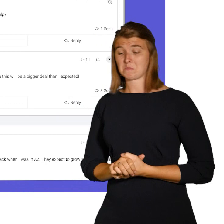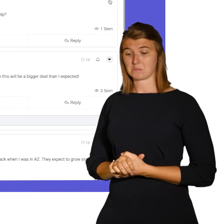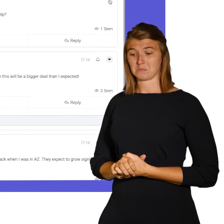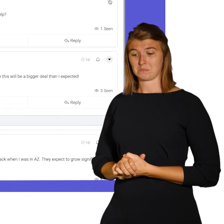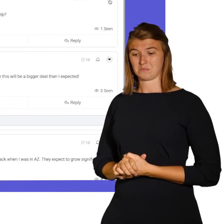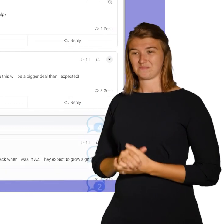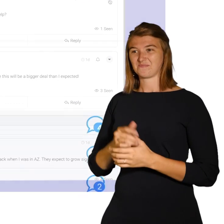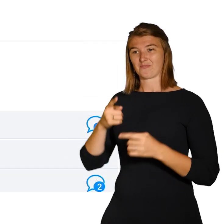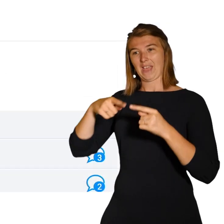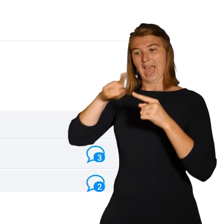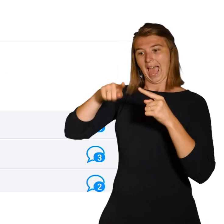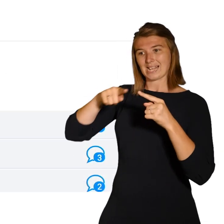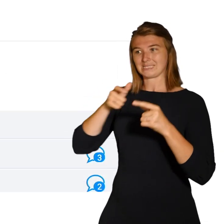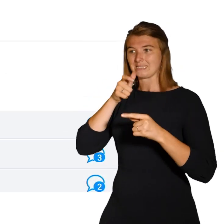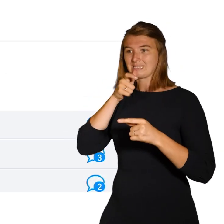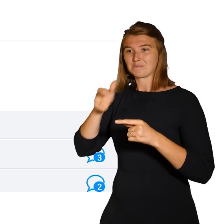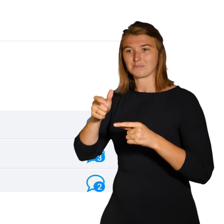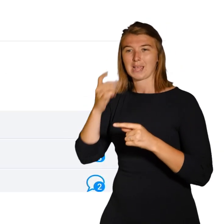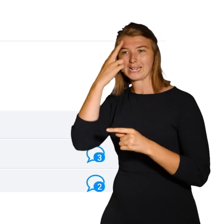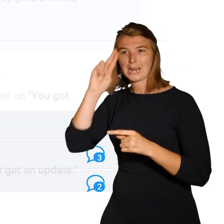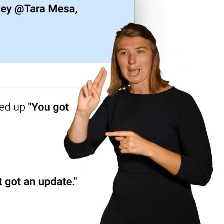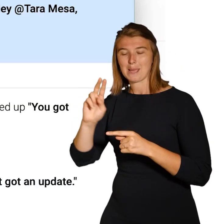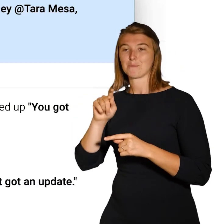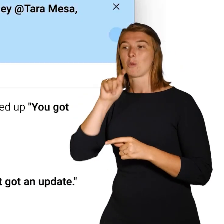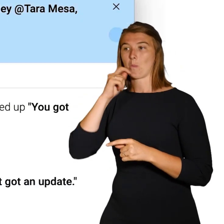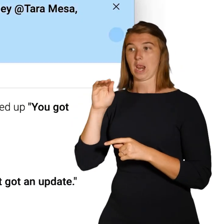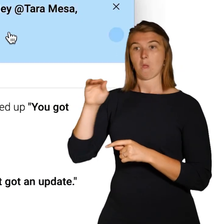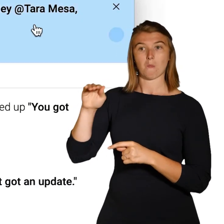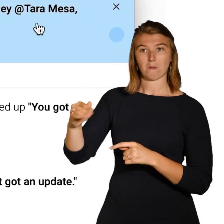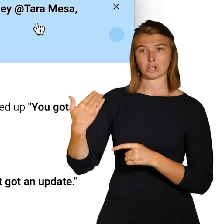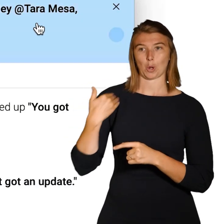By at mentioning their name, they'll receive a notification through the bell icon.